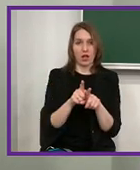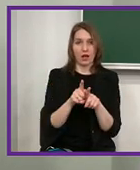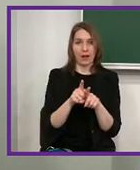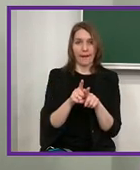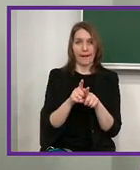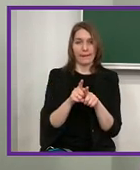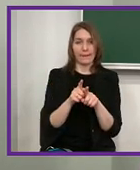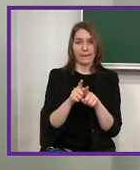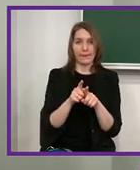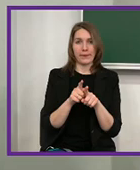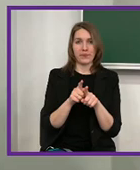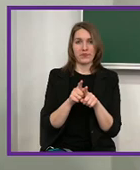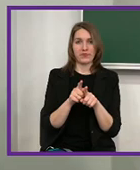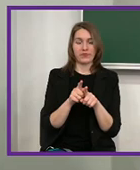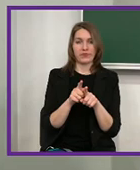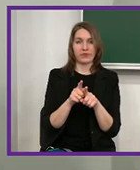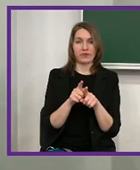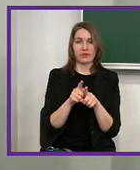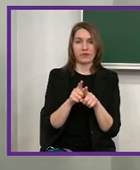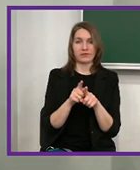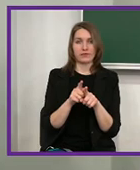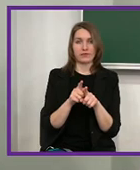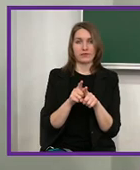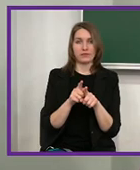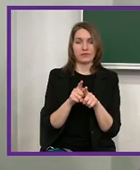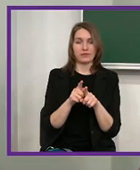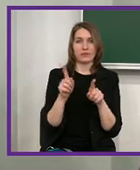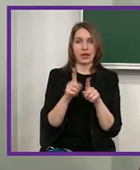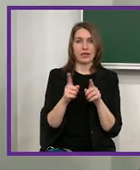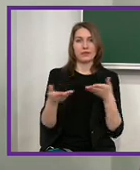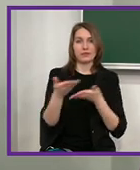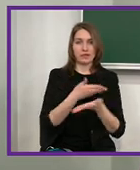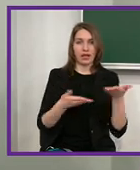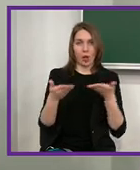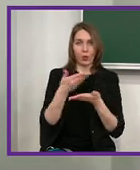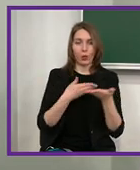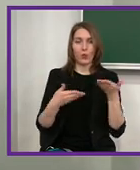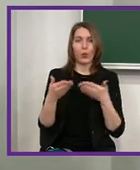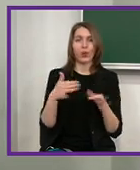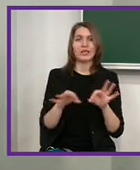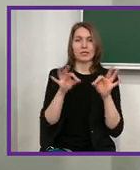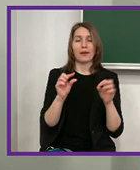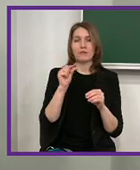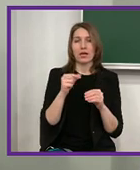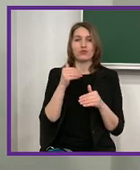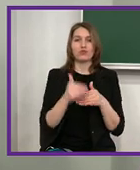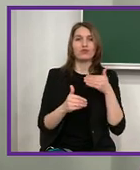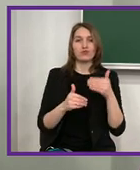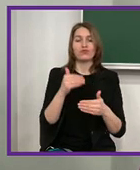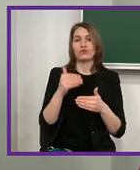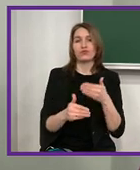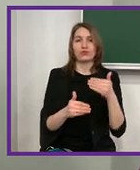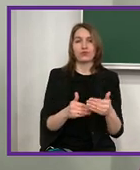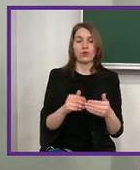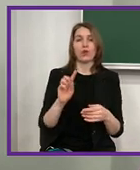affected communities and rights holders. You need to start small by prioritizing the most severe risks. You need to have both input and